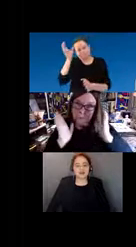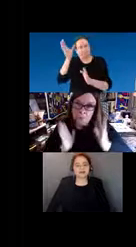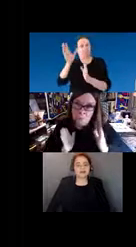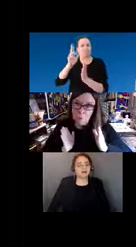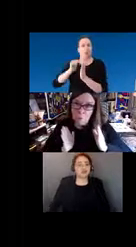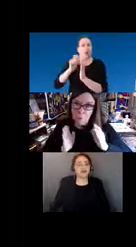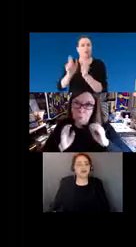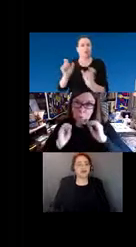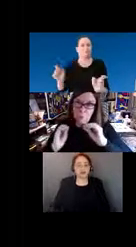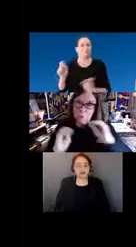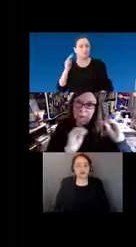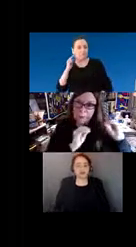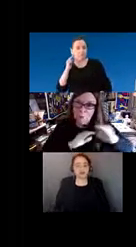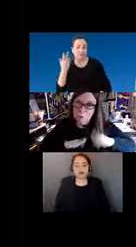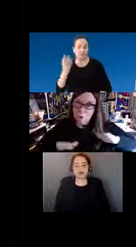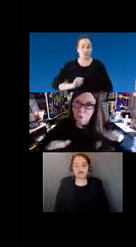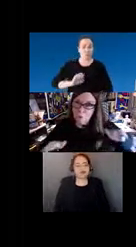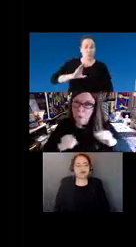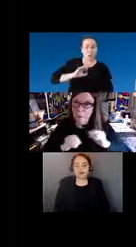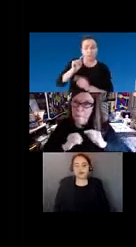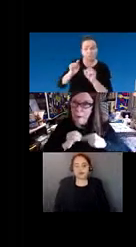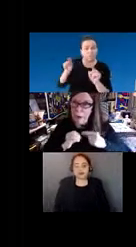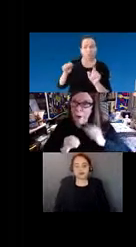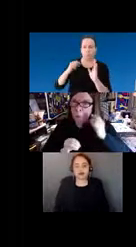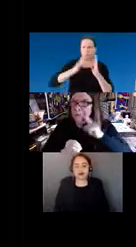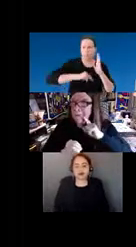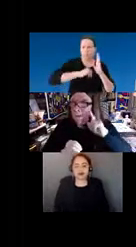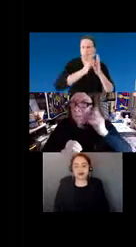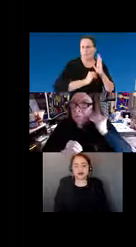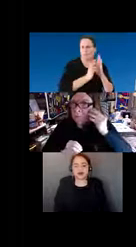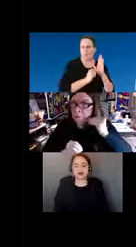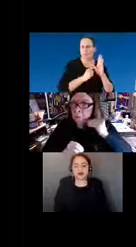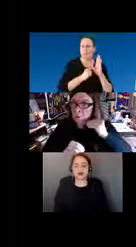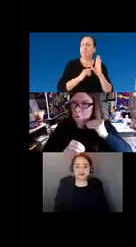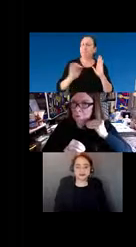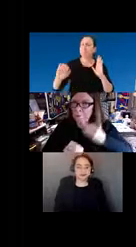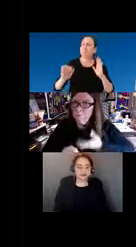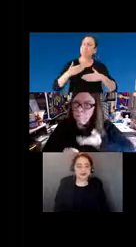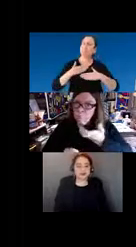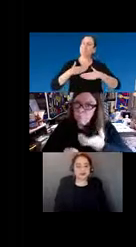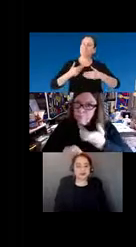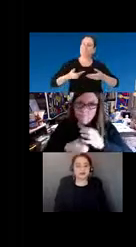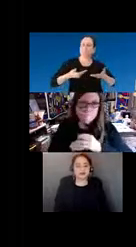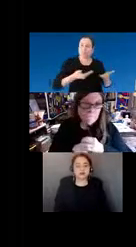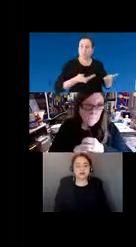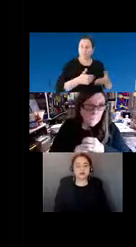that show their vision of what their art and artistry means